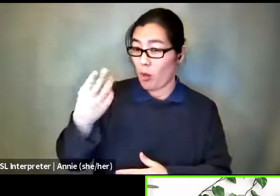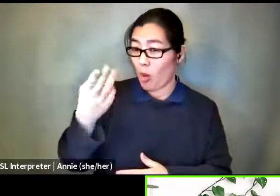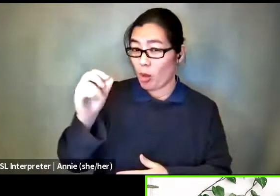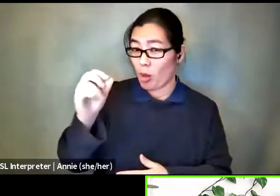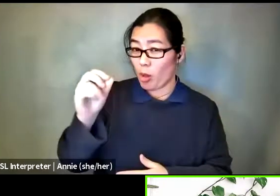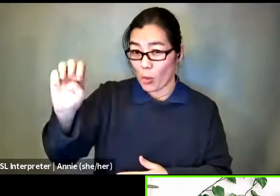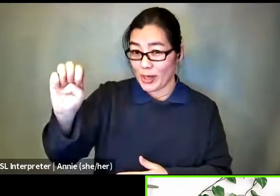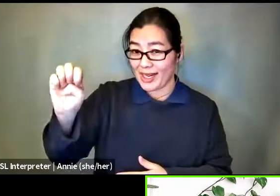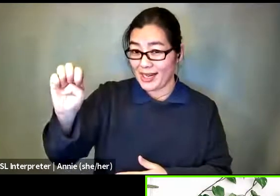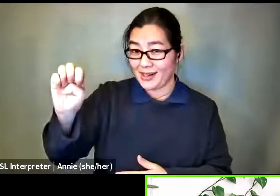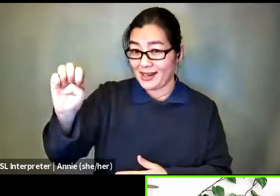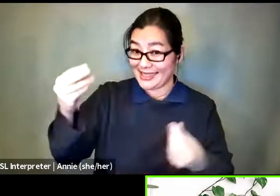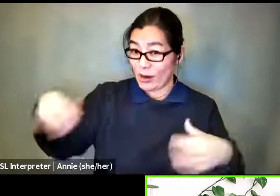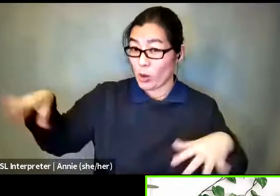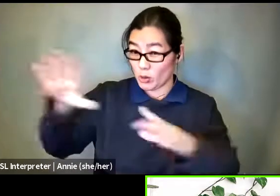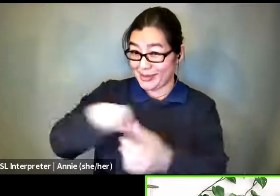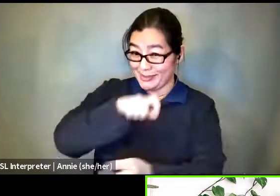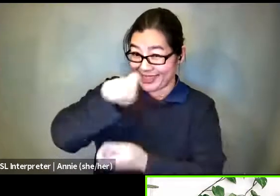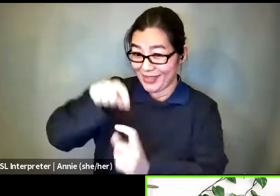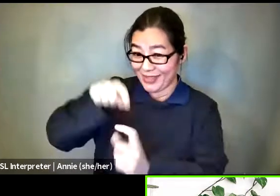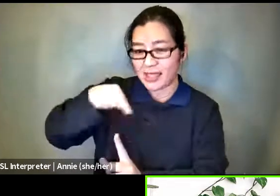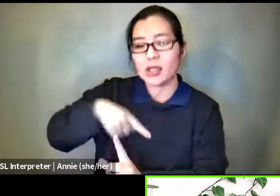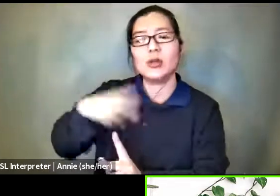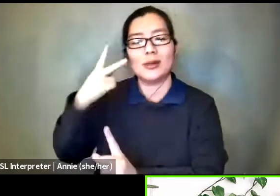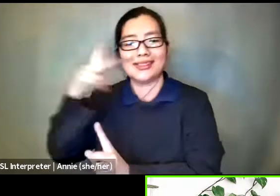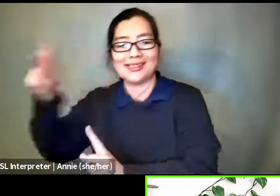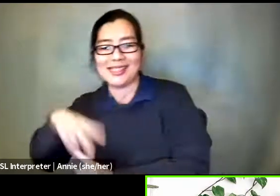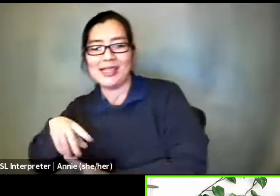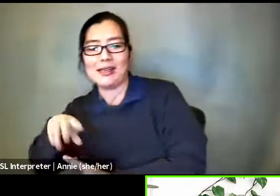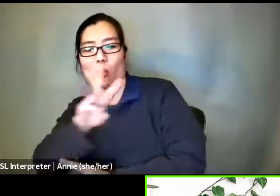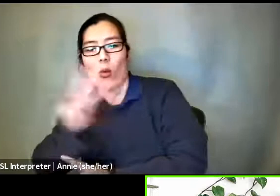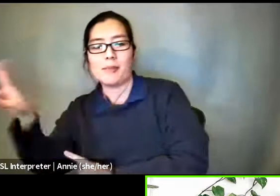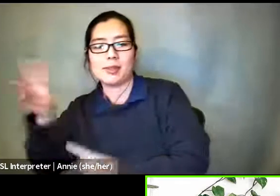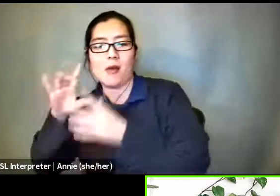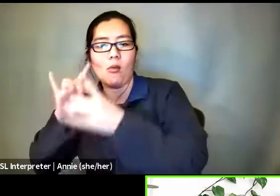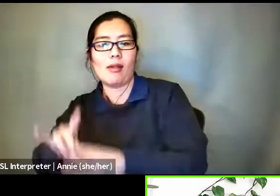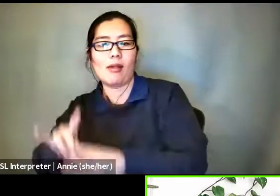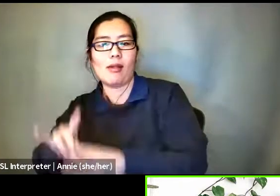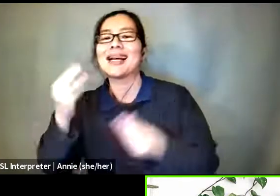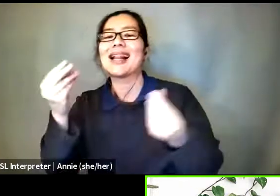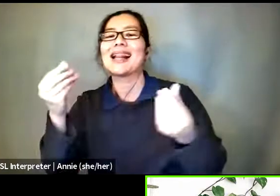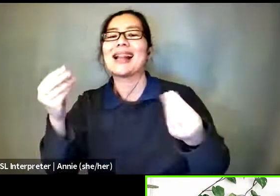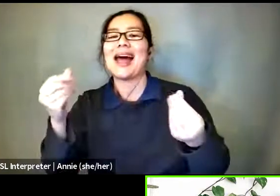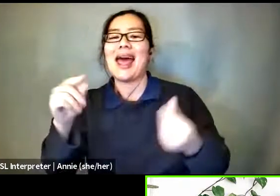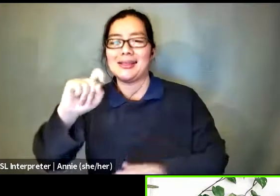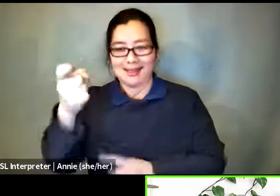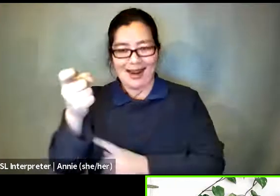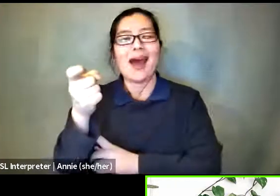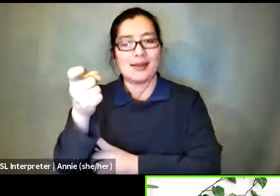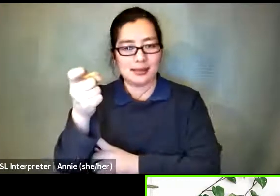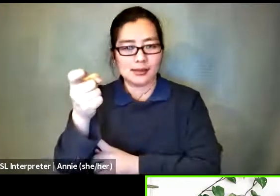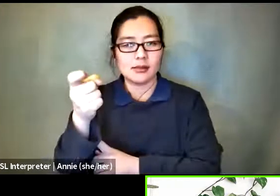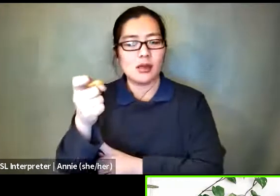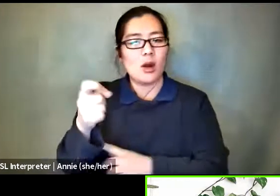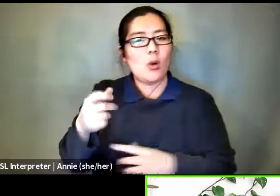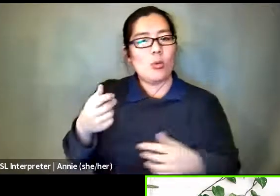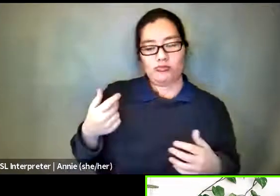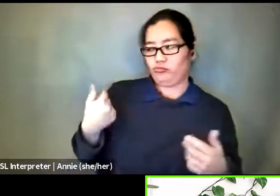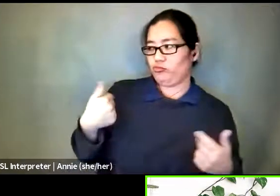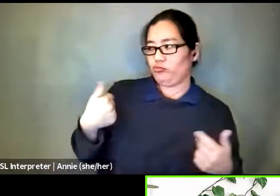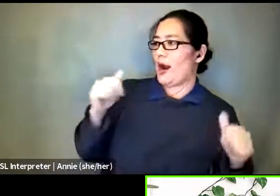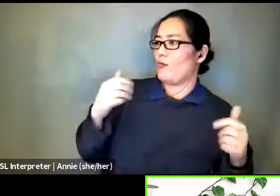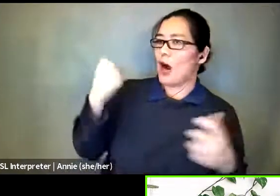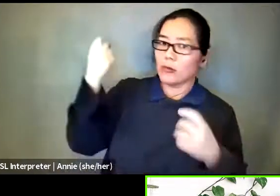Sogorea Land Trust, Umi Land Tax, and consider if you would like to contribute to the rematriation efforts here on Ohlone